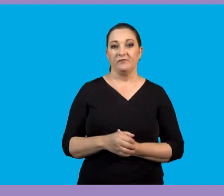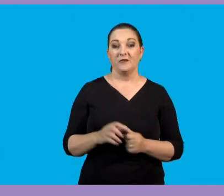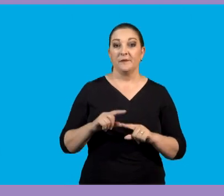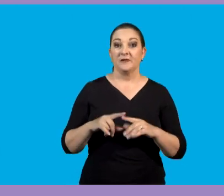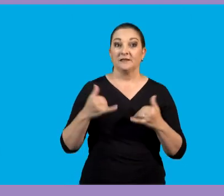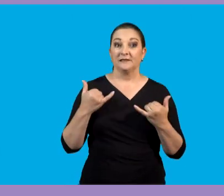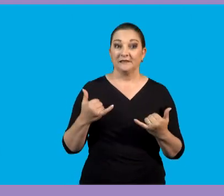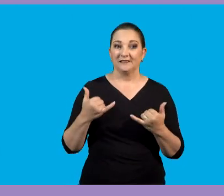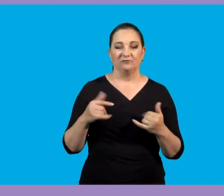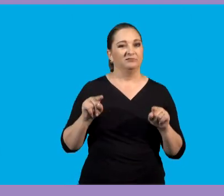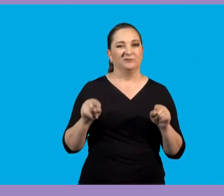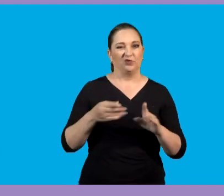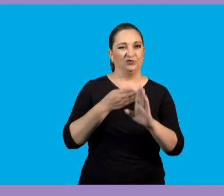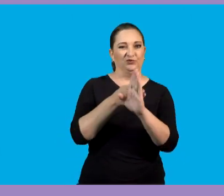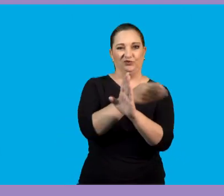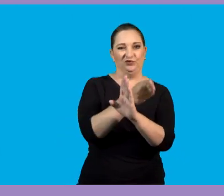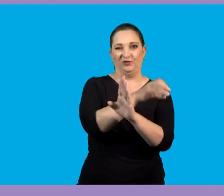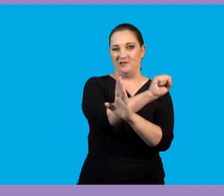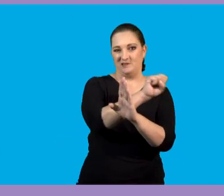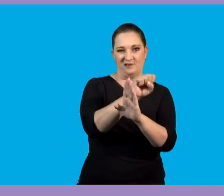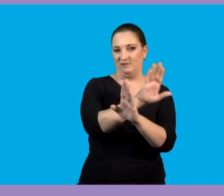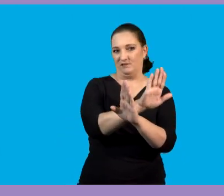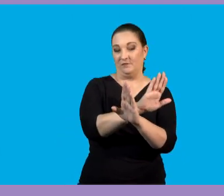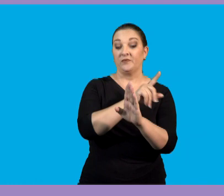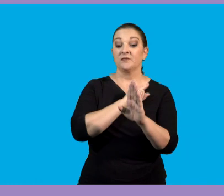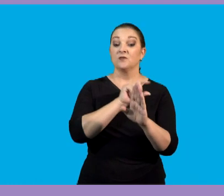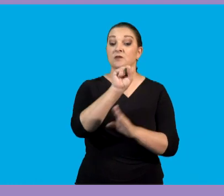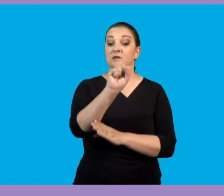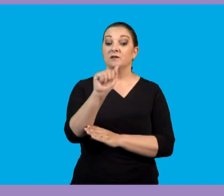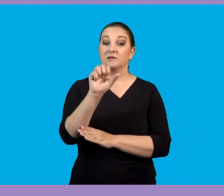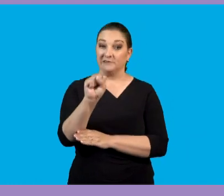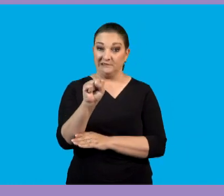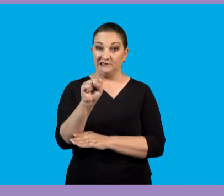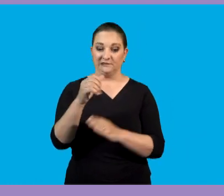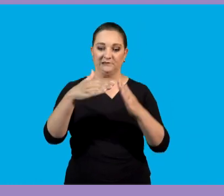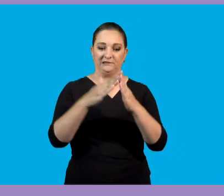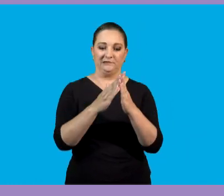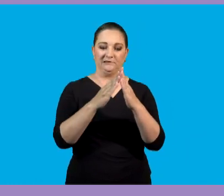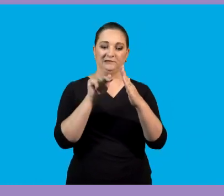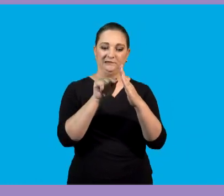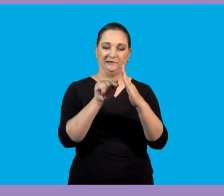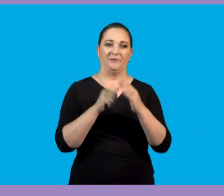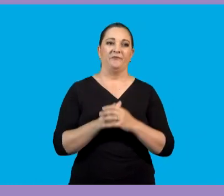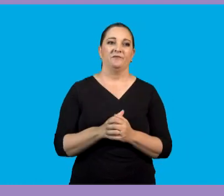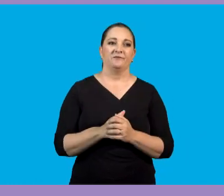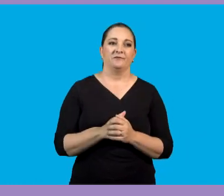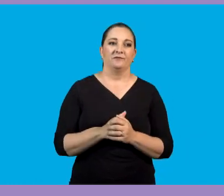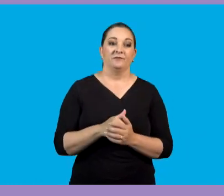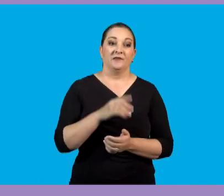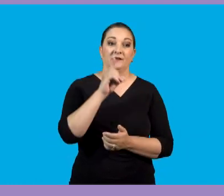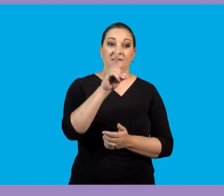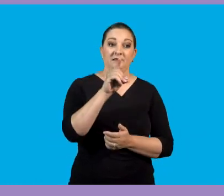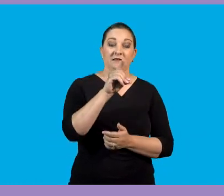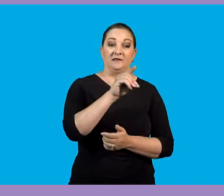that means we are not going to use this condition of congruency. So we are looking at the two sides with the included angle. Now, in